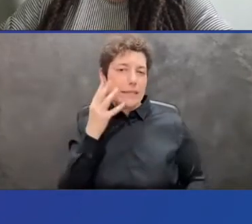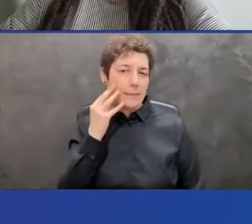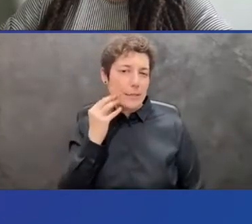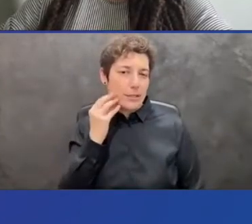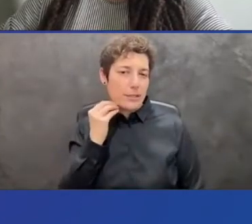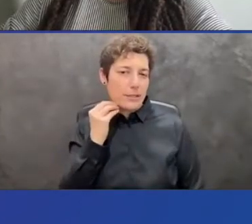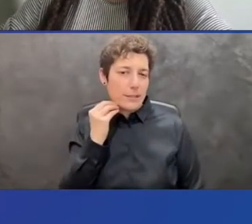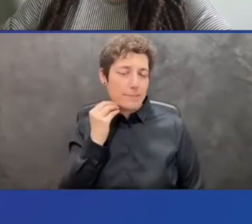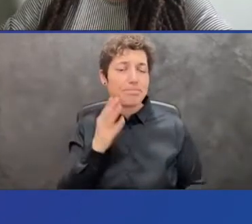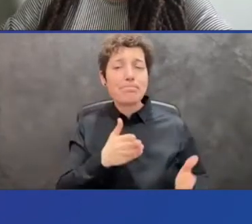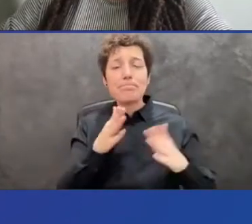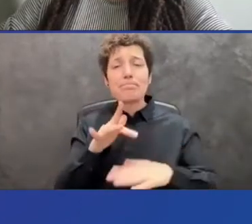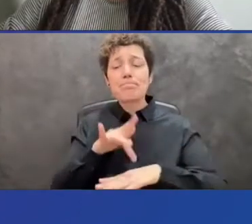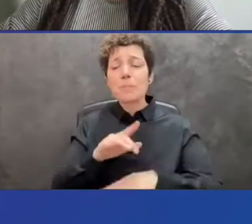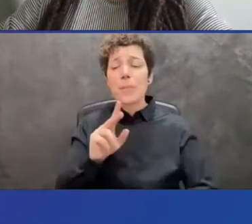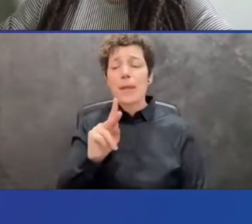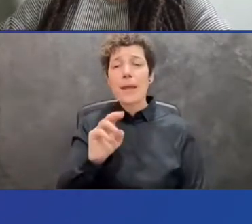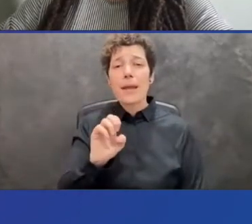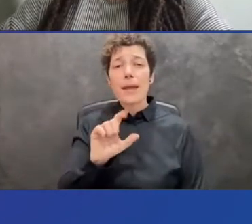the network, and